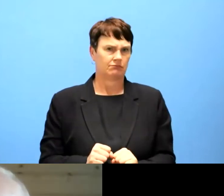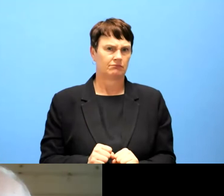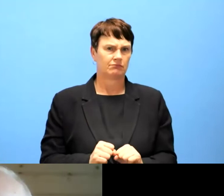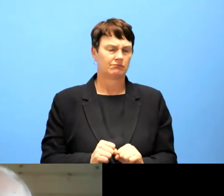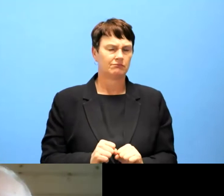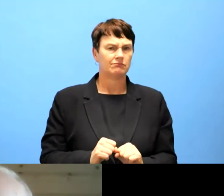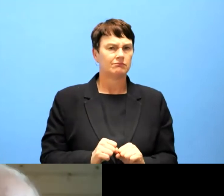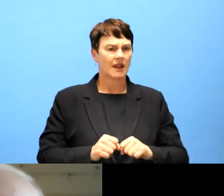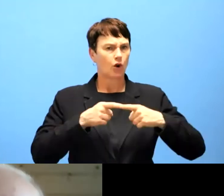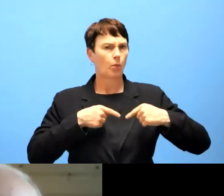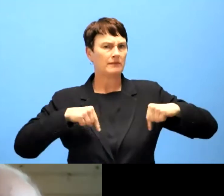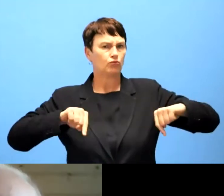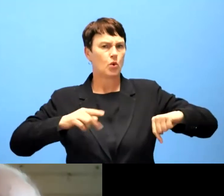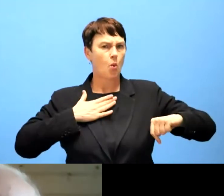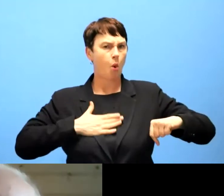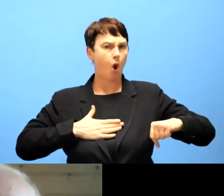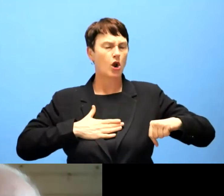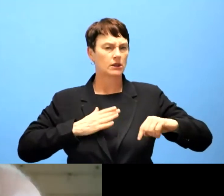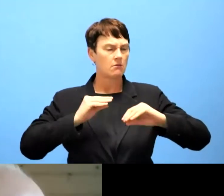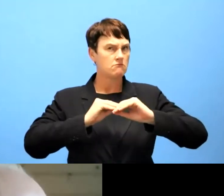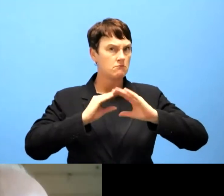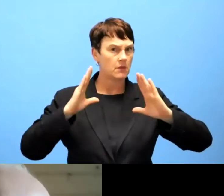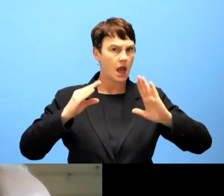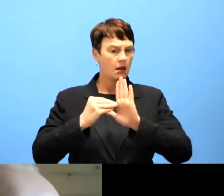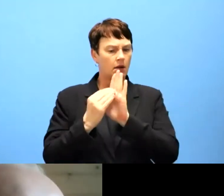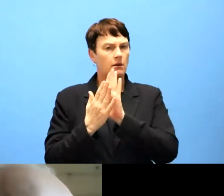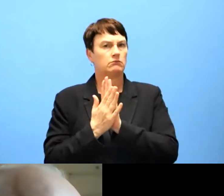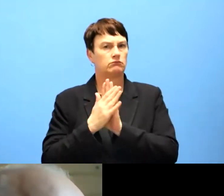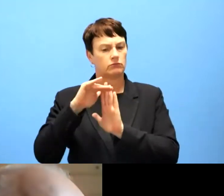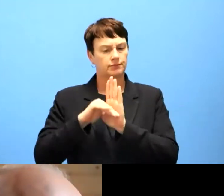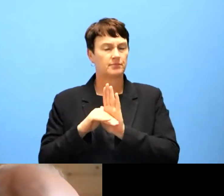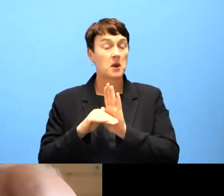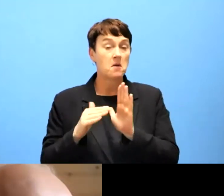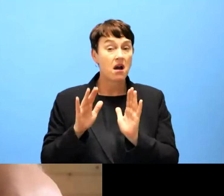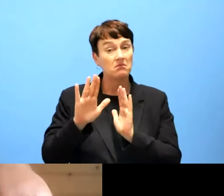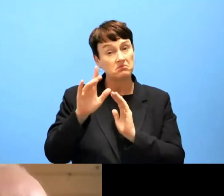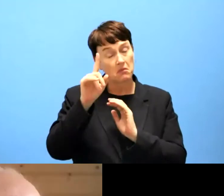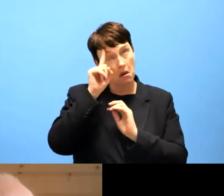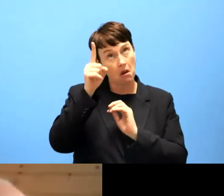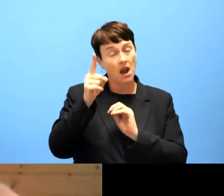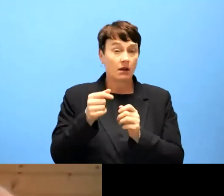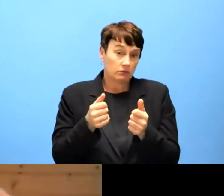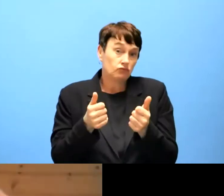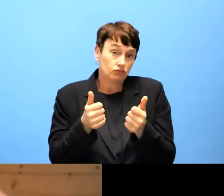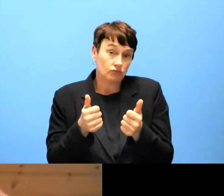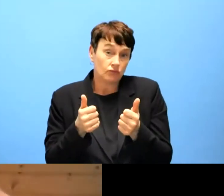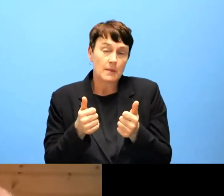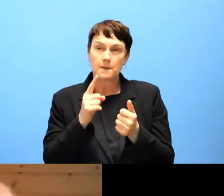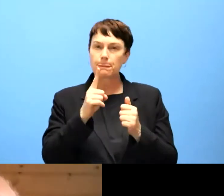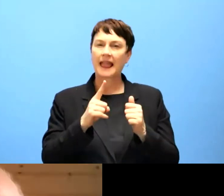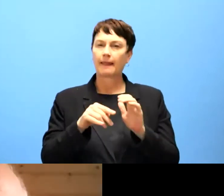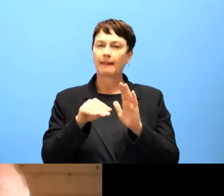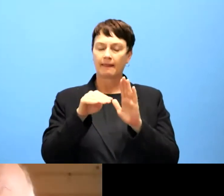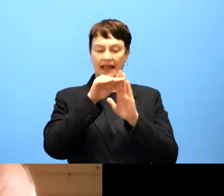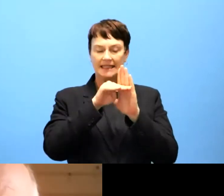But that's a really good good idea. So if we look at from the standardization standpoint, Klaus-Peter,